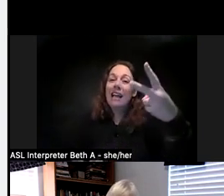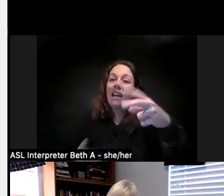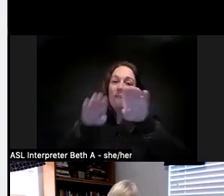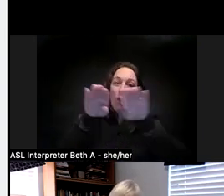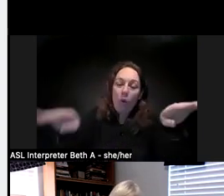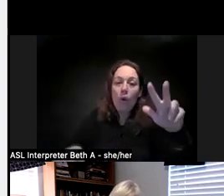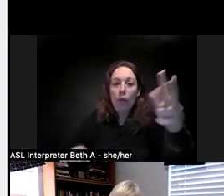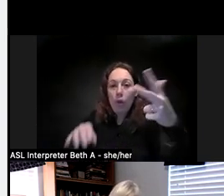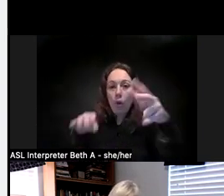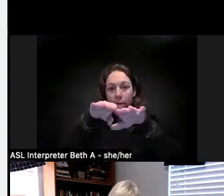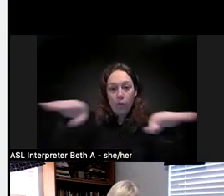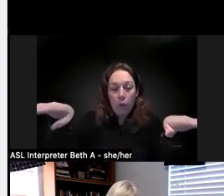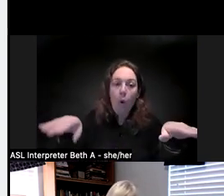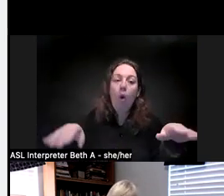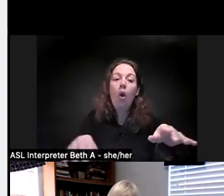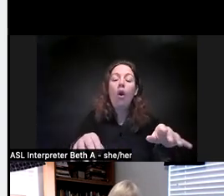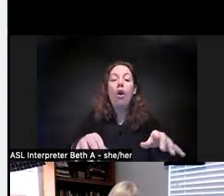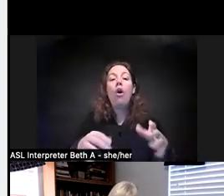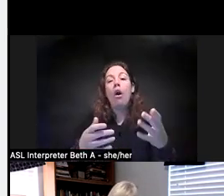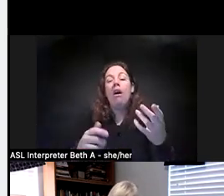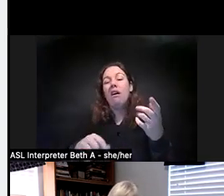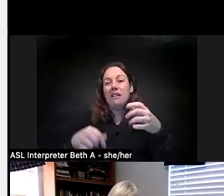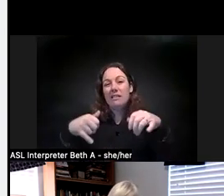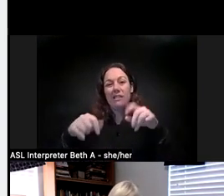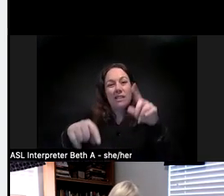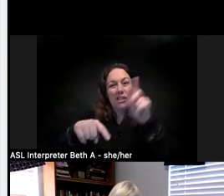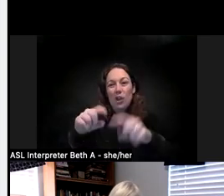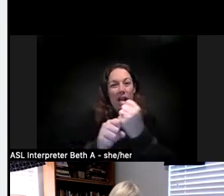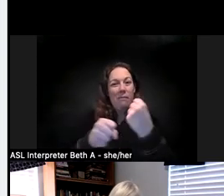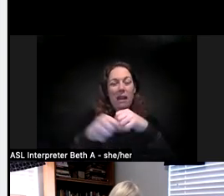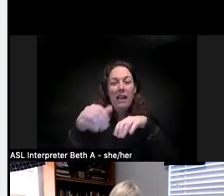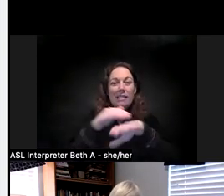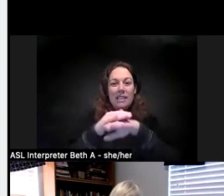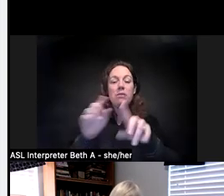they provided virtual programming. Next, please.